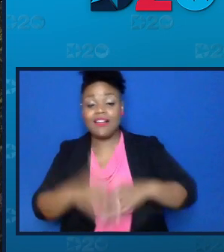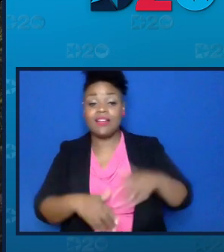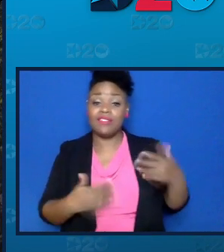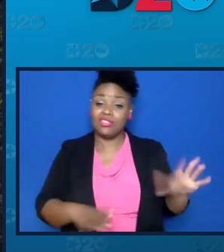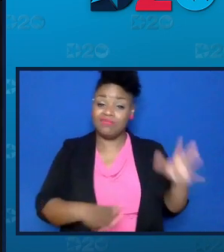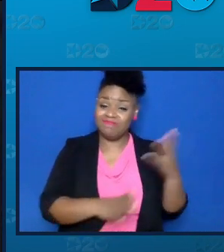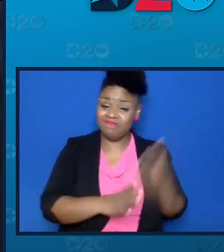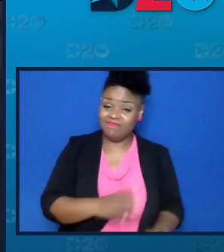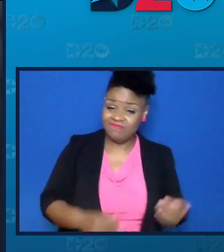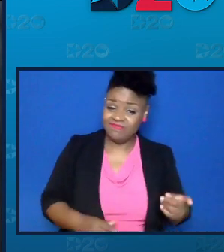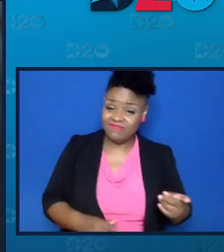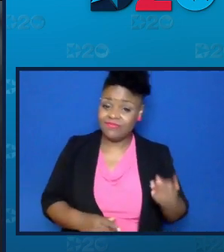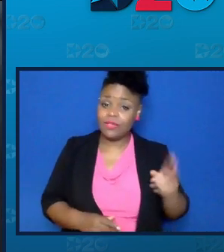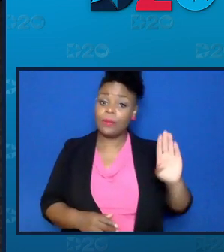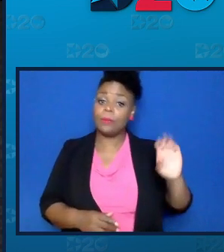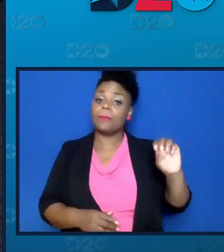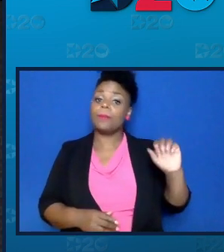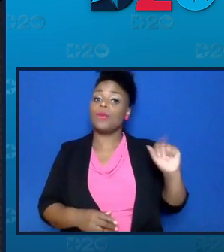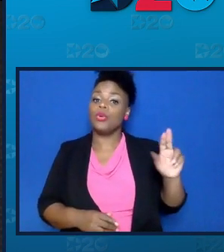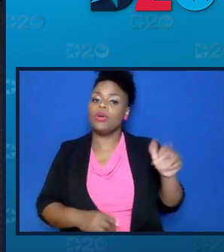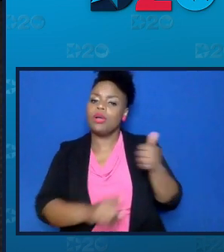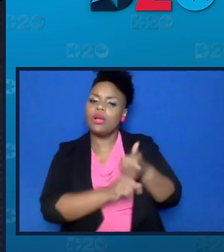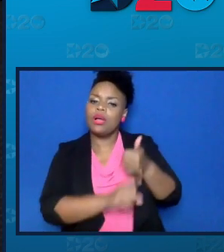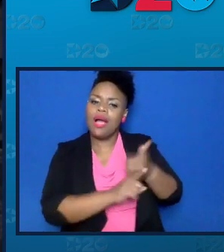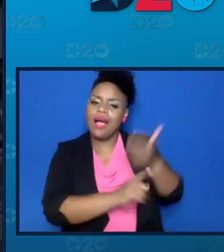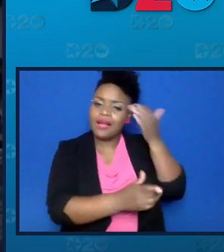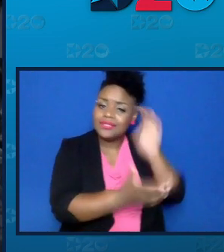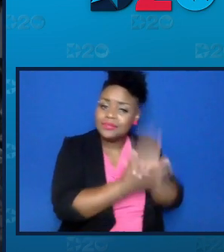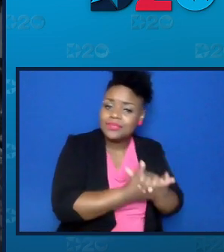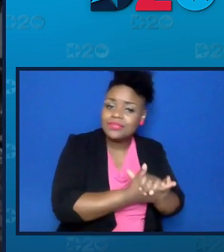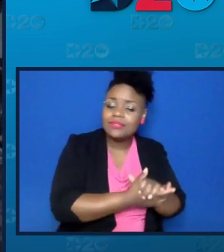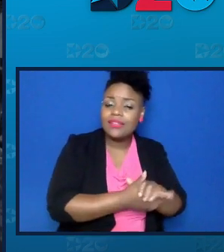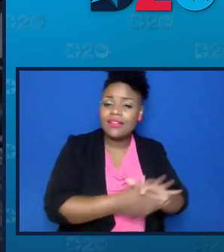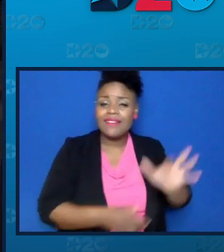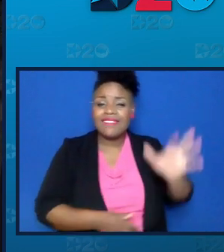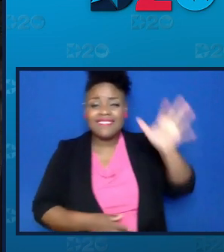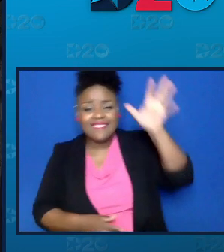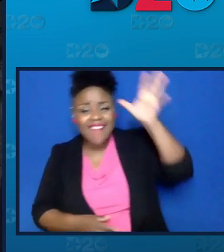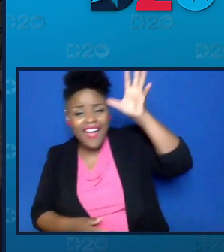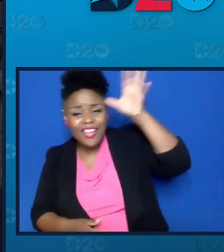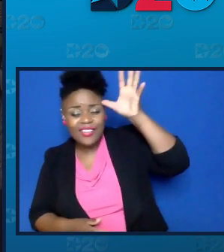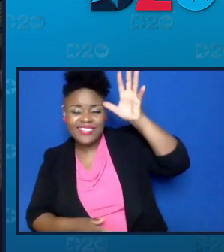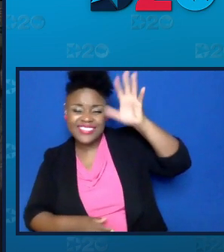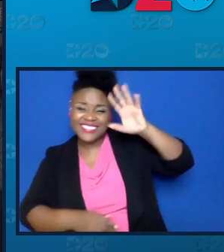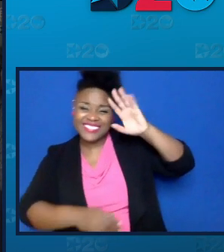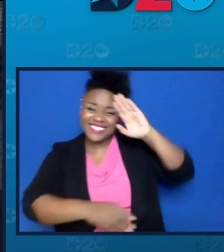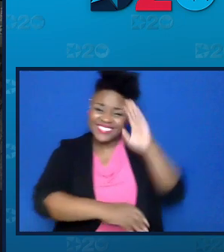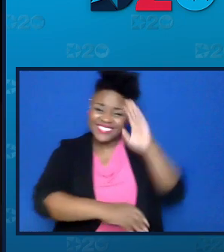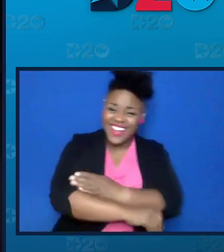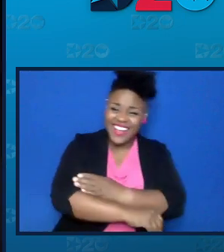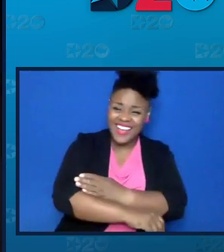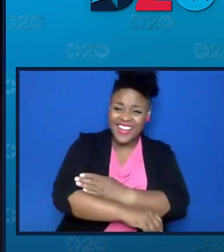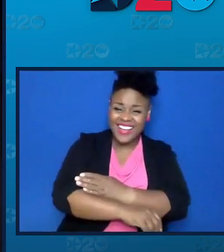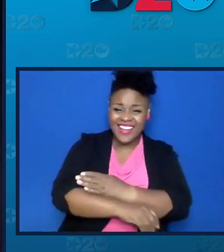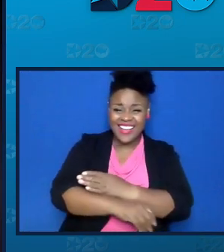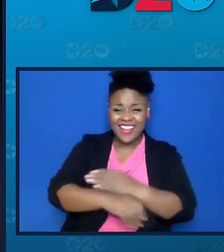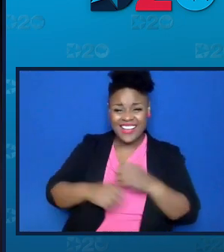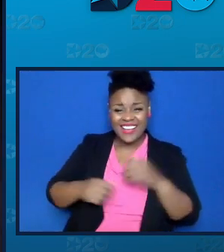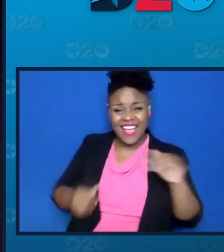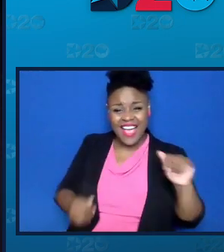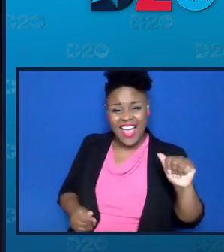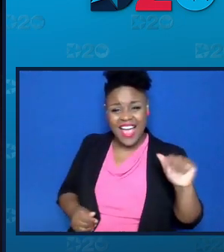father, brother, son, soldier, attorney general. He was given